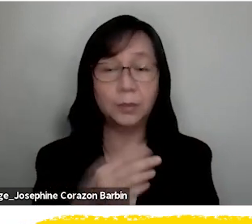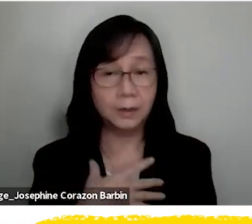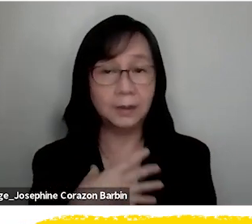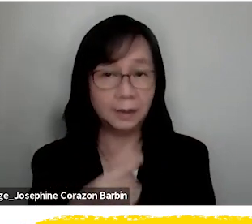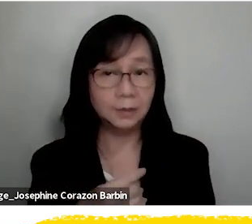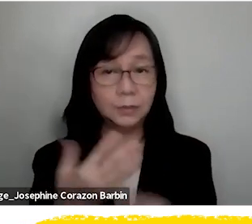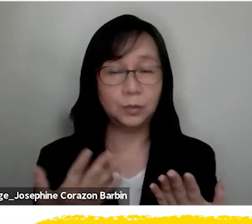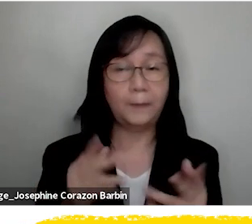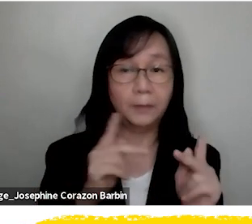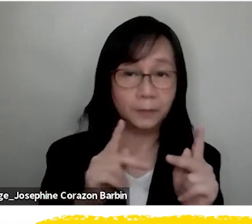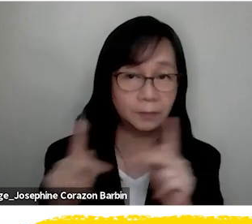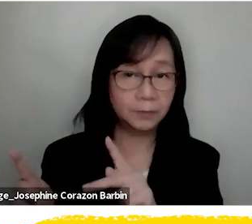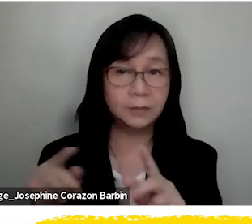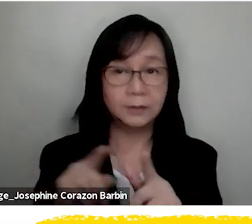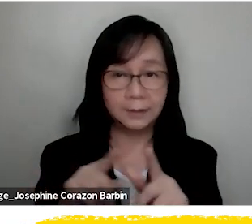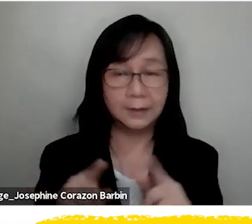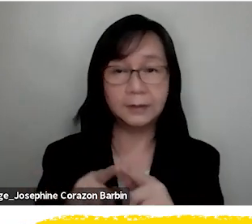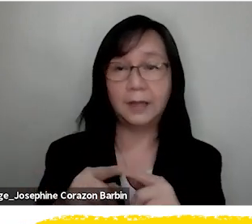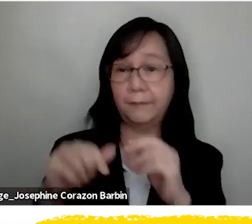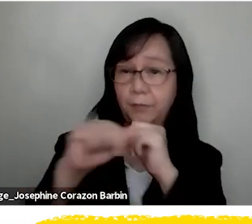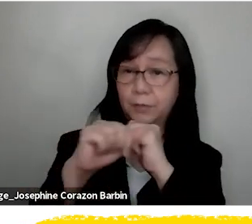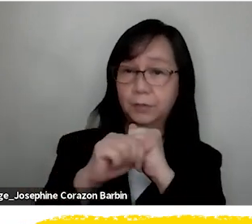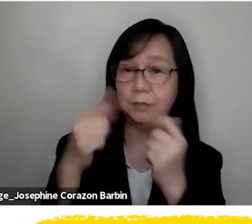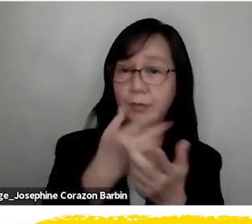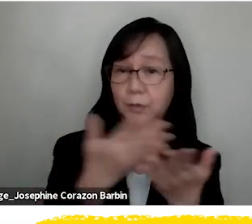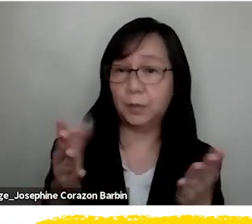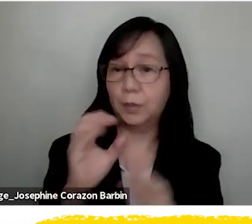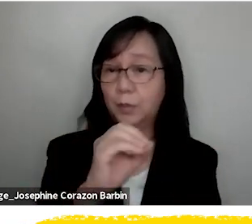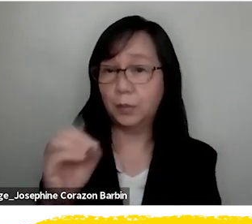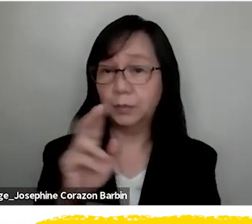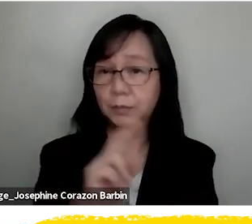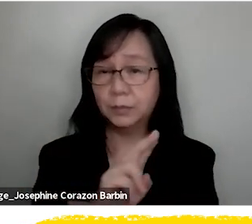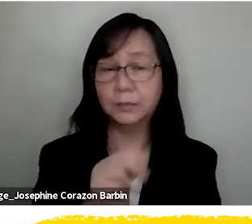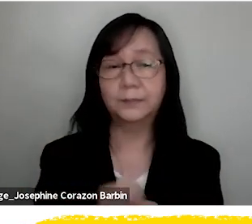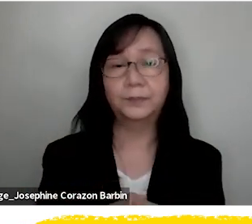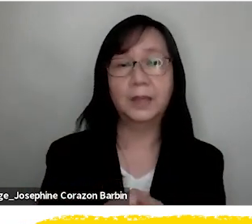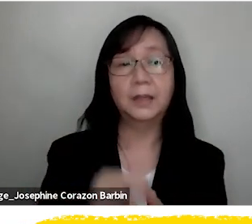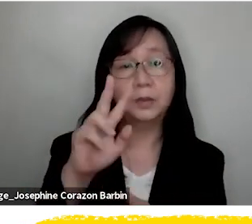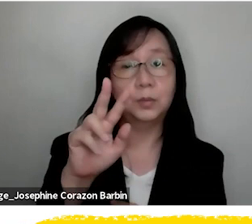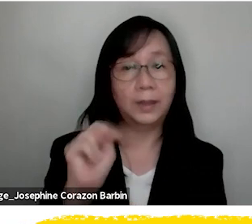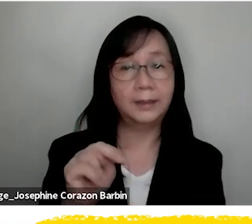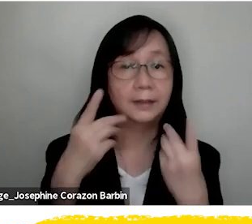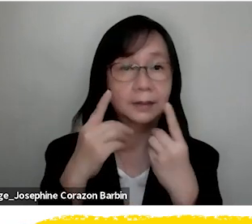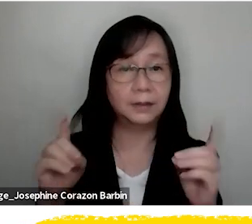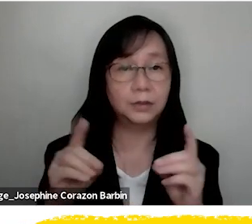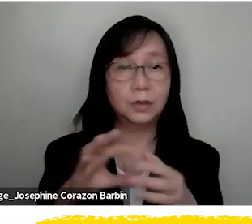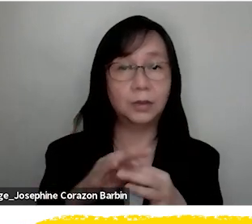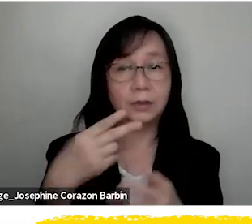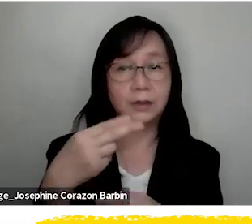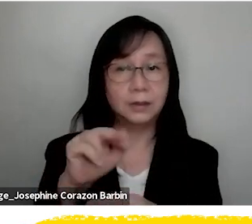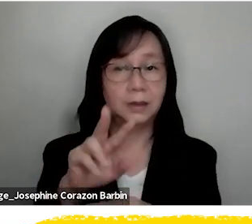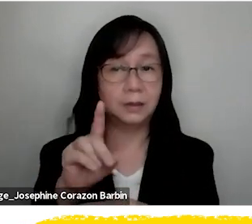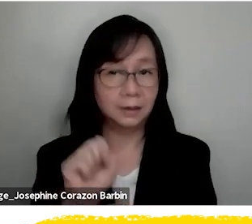to promote it as an advocacy tool for your own use, which is the UN Declaration on Human Rights